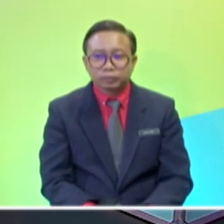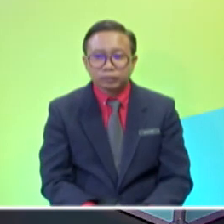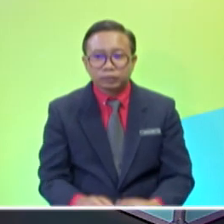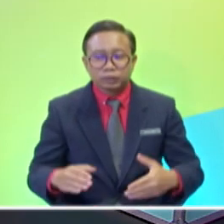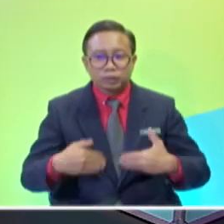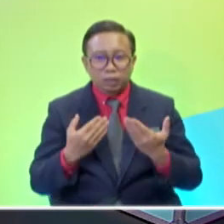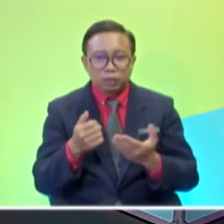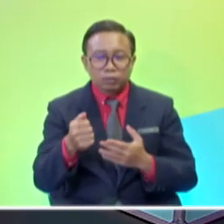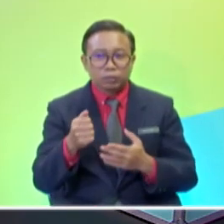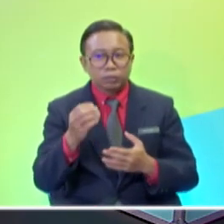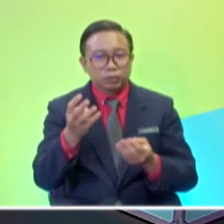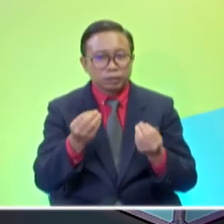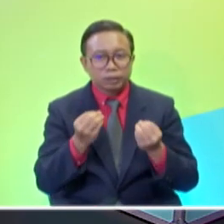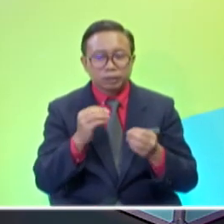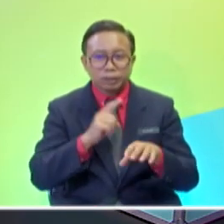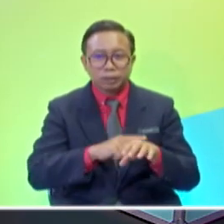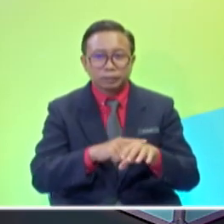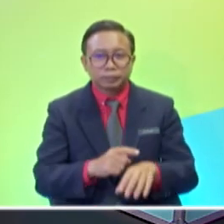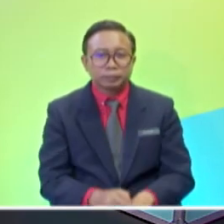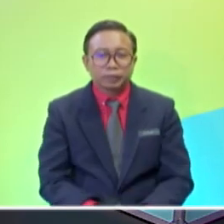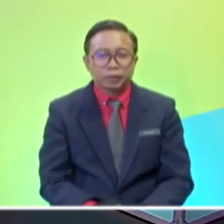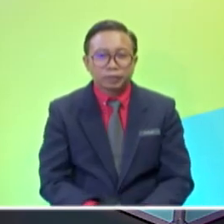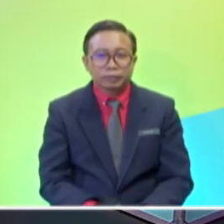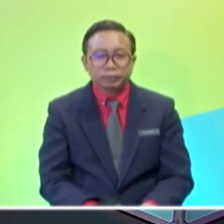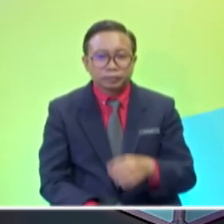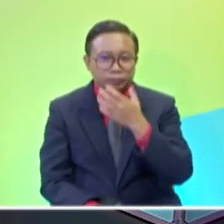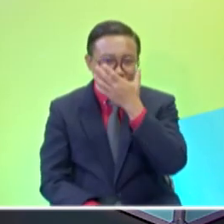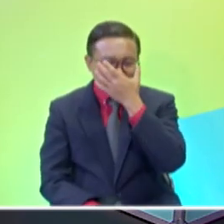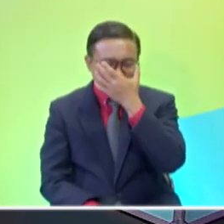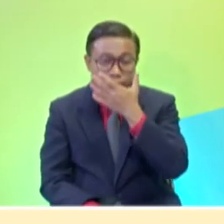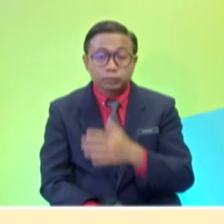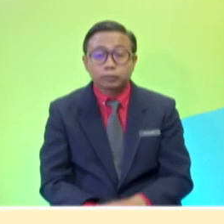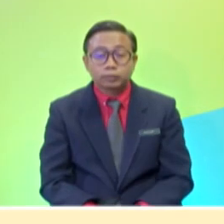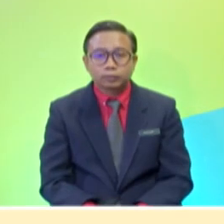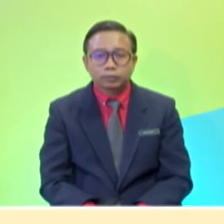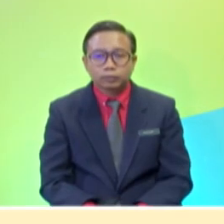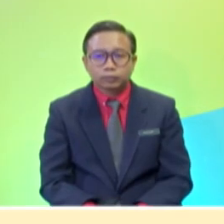bit of time? Oh, okay. I see someone's ready there. Frida, yay!